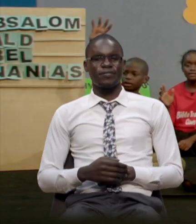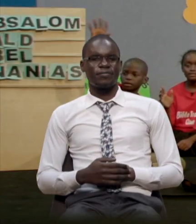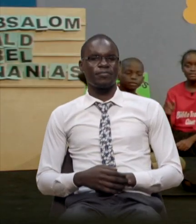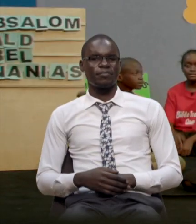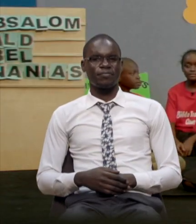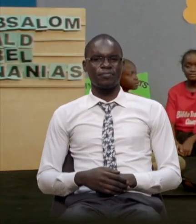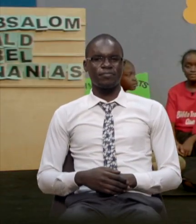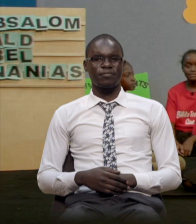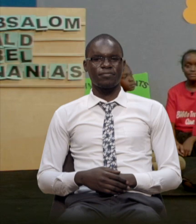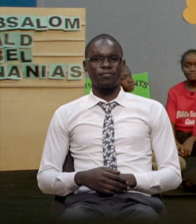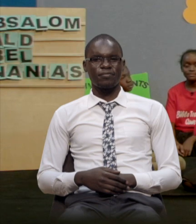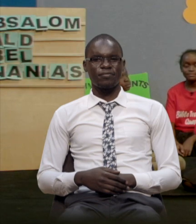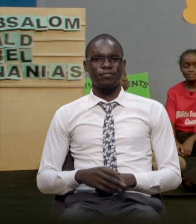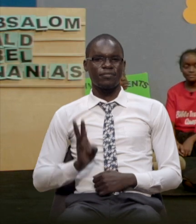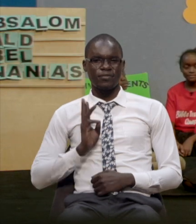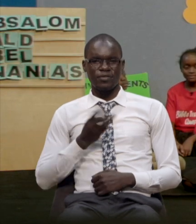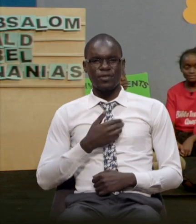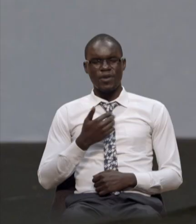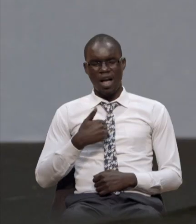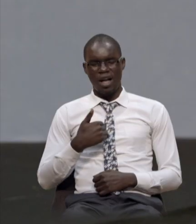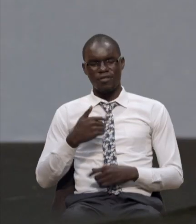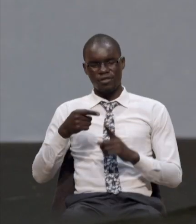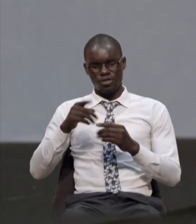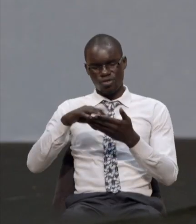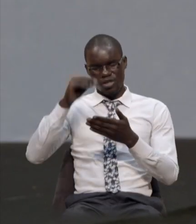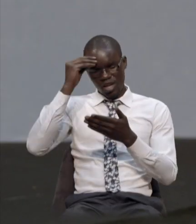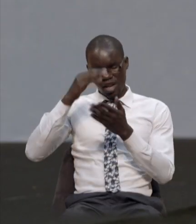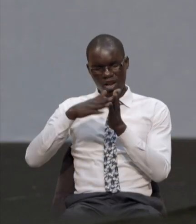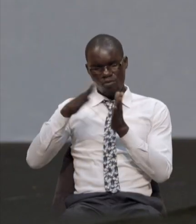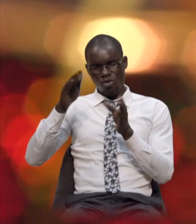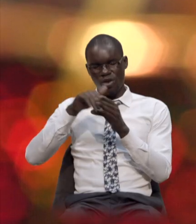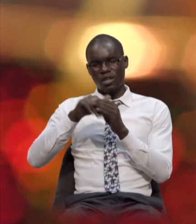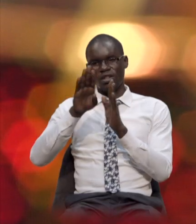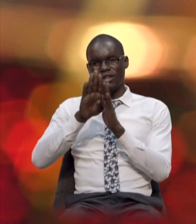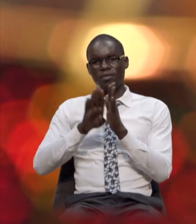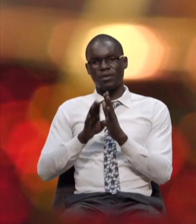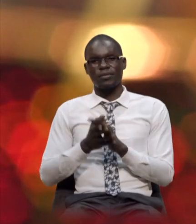bye. And we are going to get more from the treasures in the Bible.